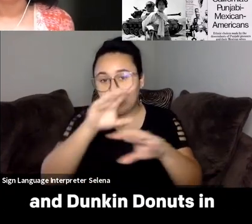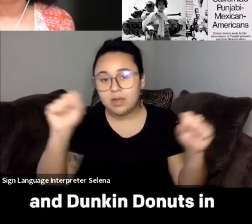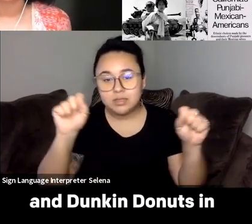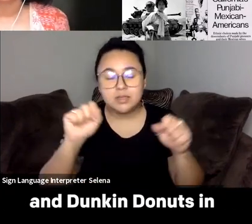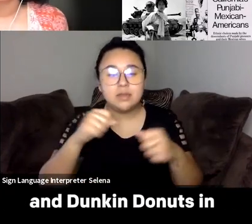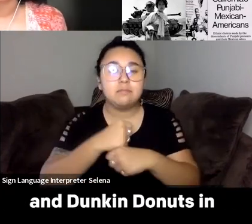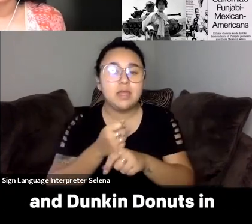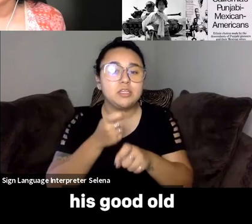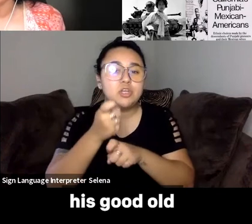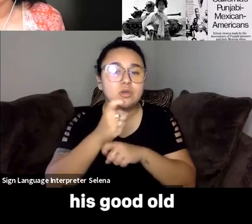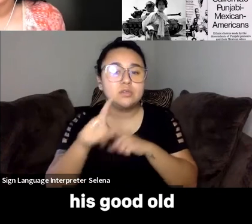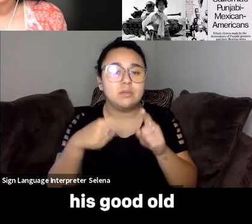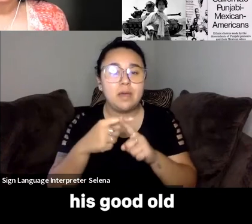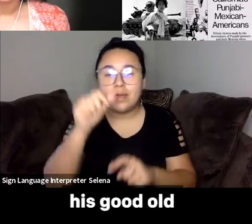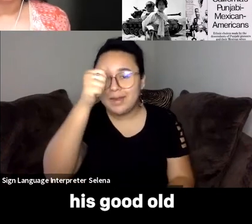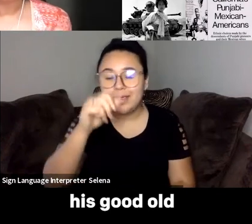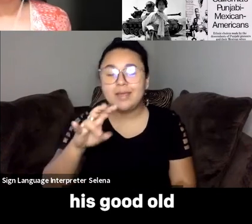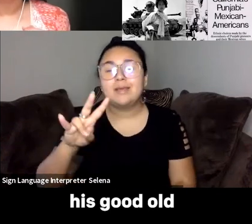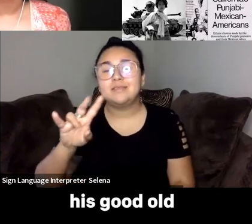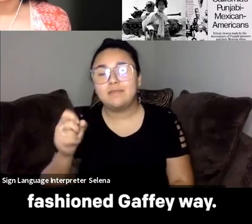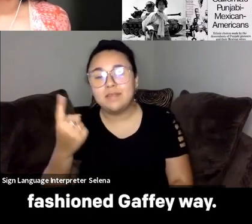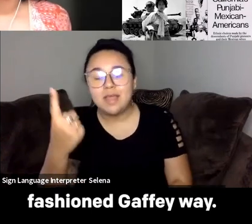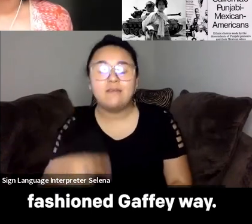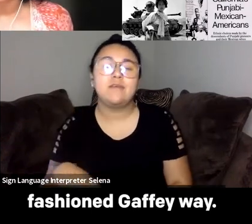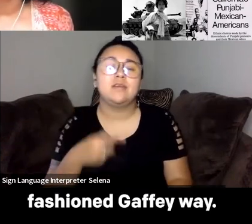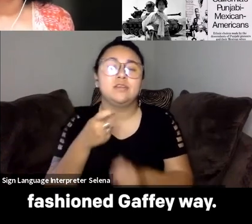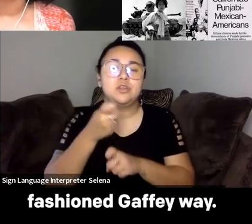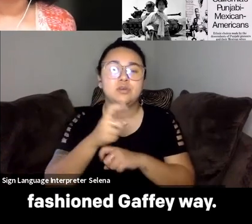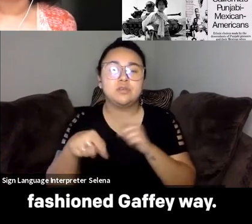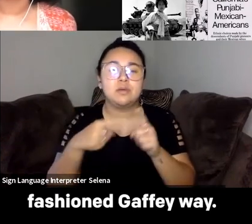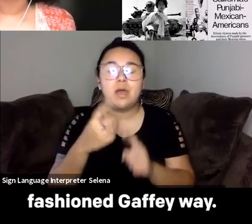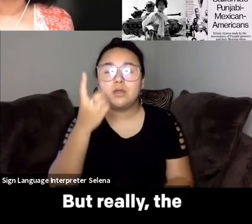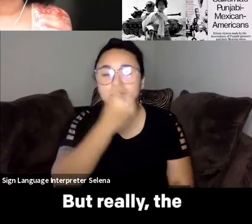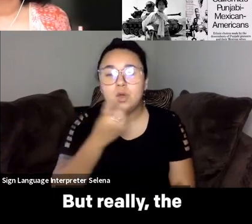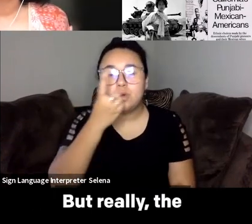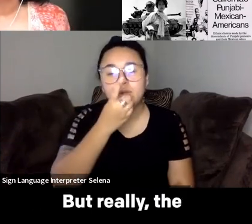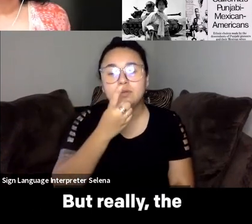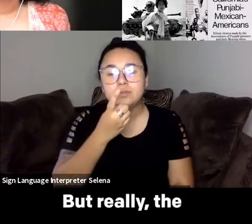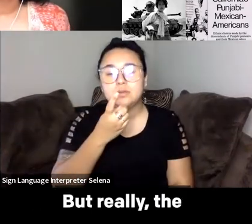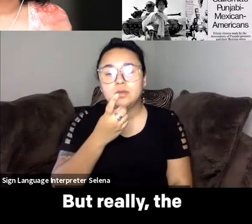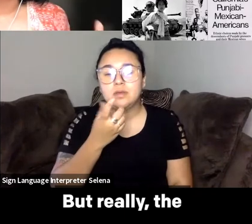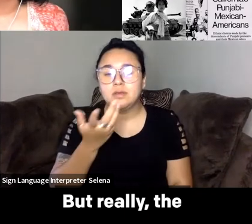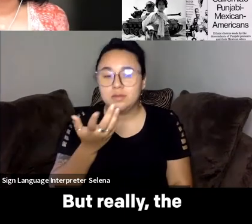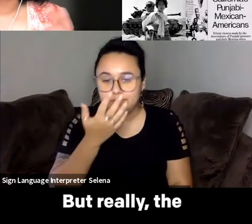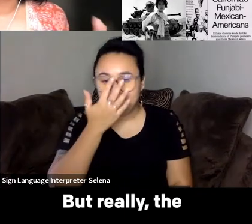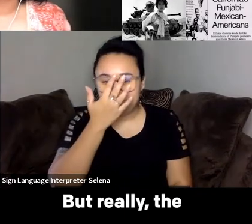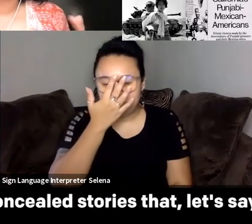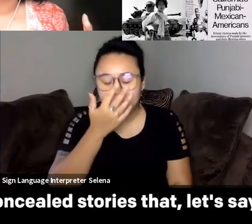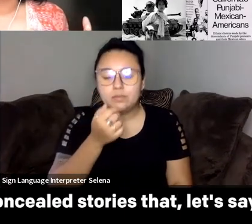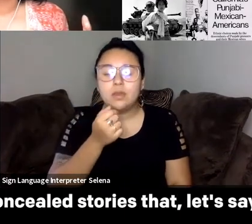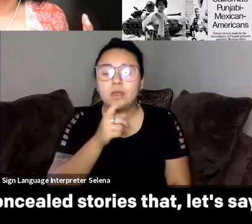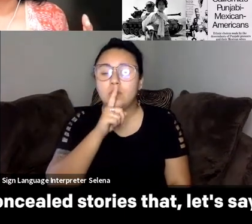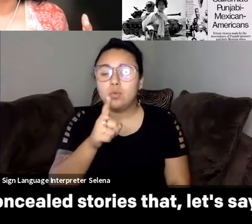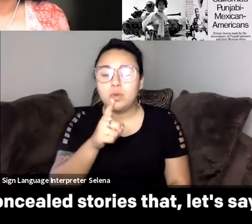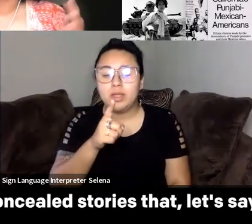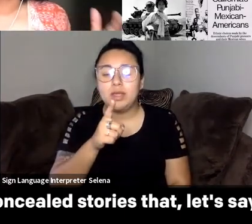Dunkin' Donuts in his, good old fashioned gaffy way. But really, the concealed